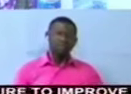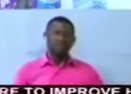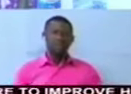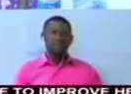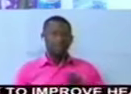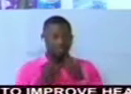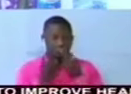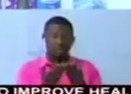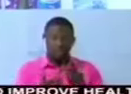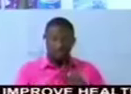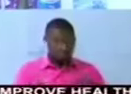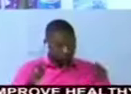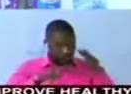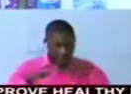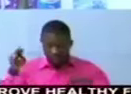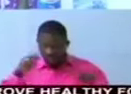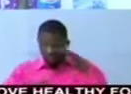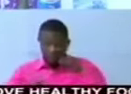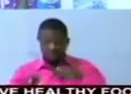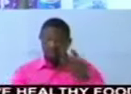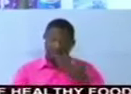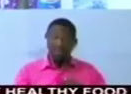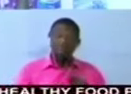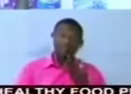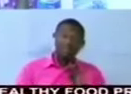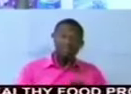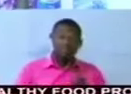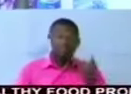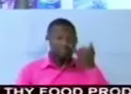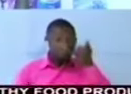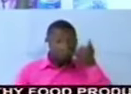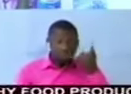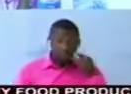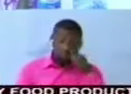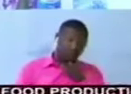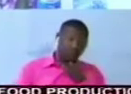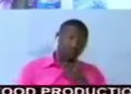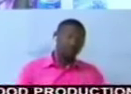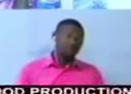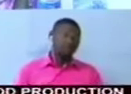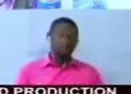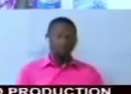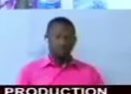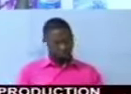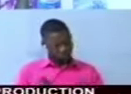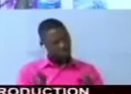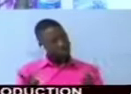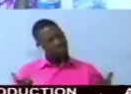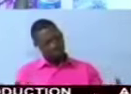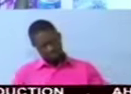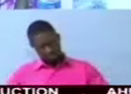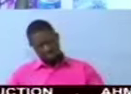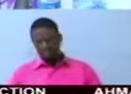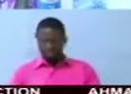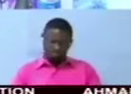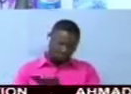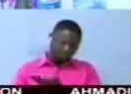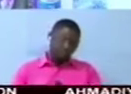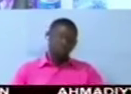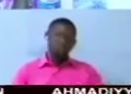They said that they were trying to search whether there is drug there. And I welcome the idea.